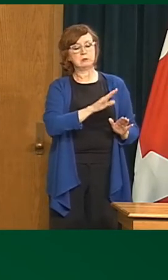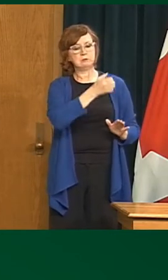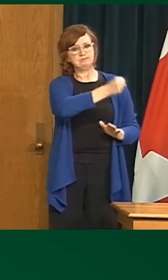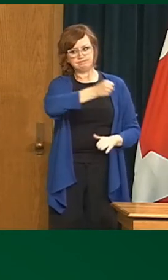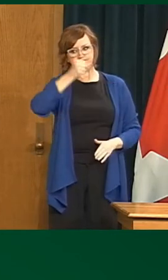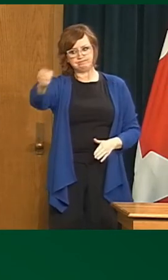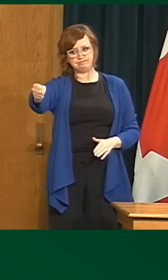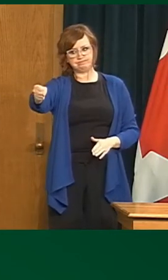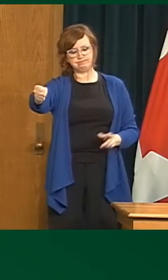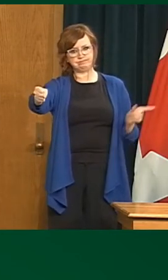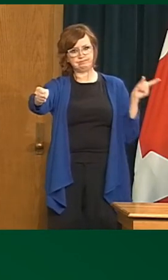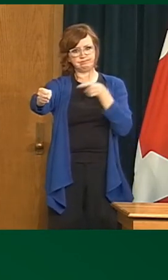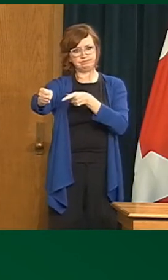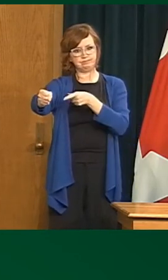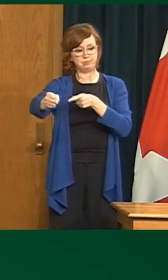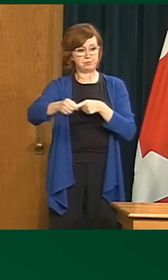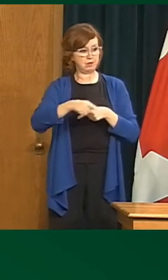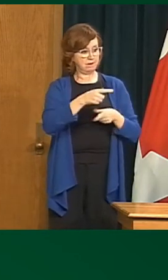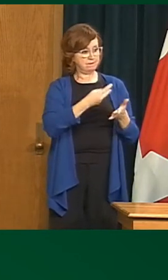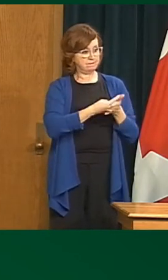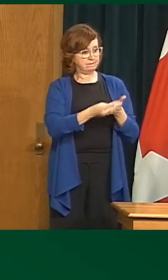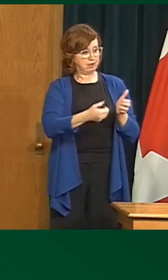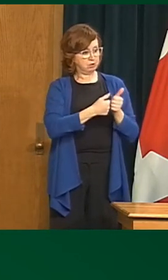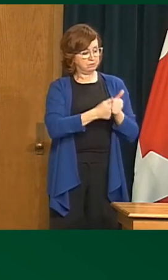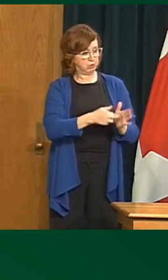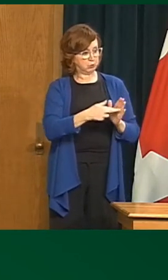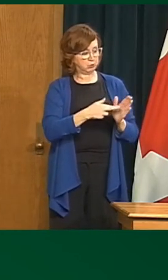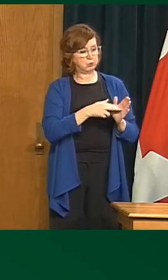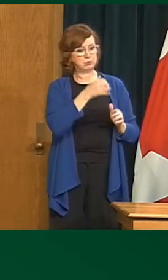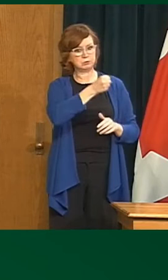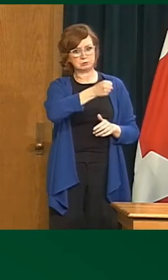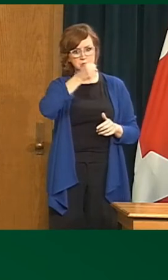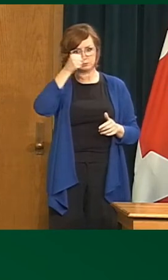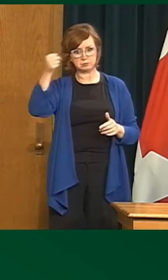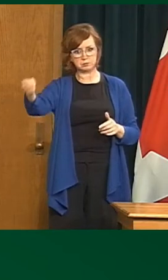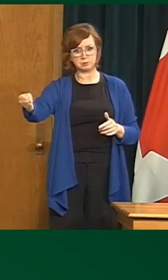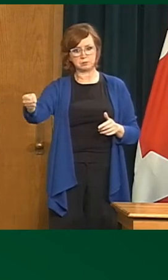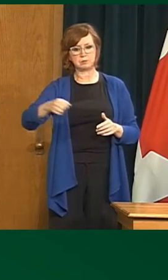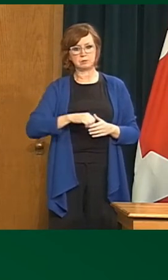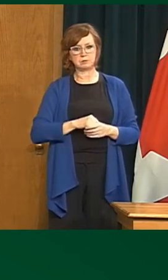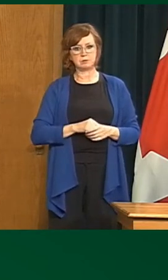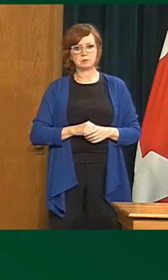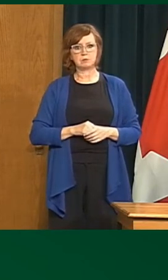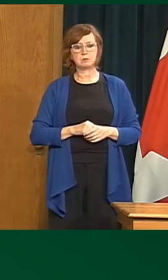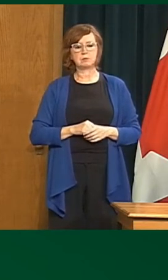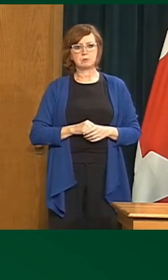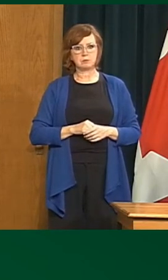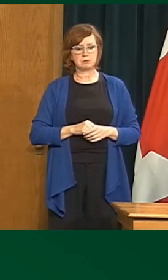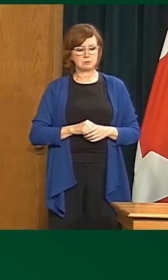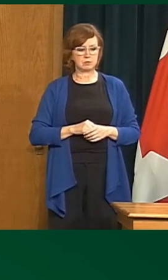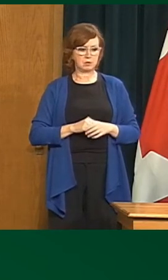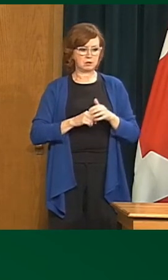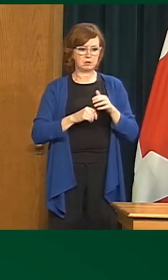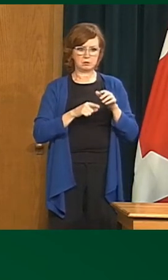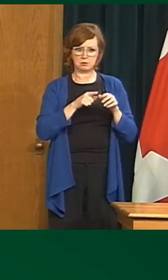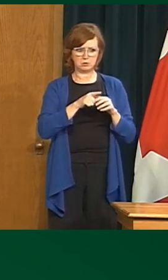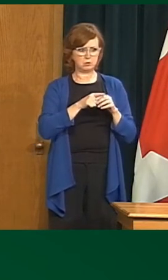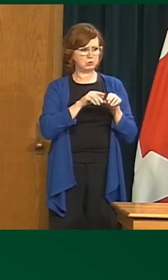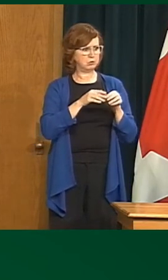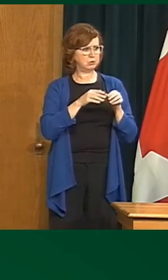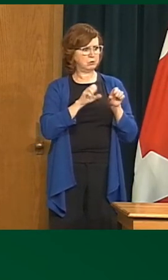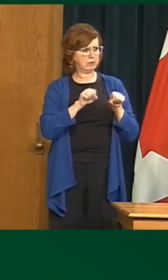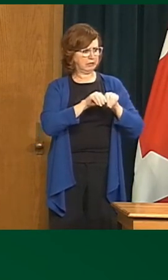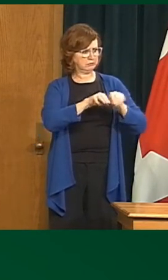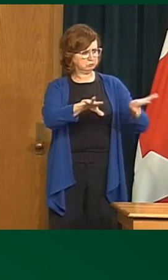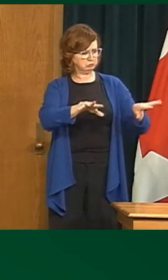that fail to comply with the local conditions and are a danger to the community. And